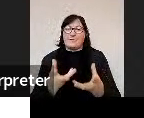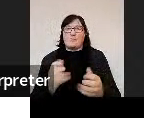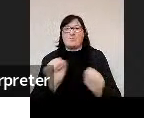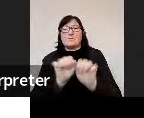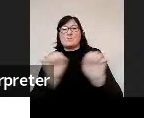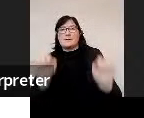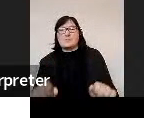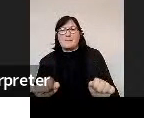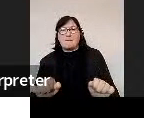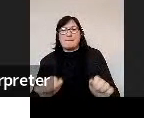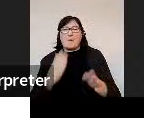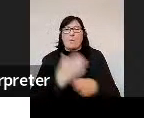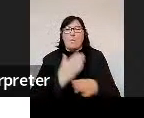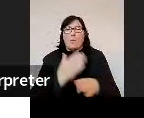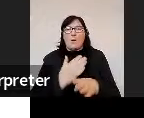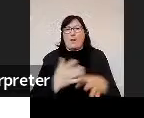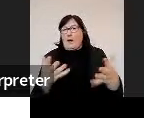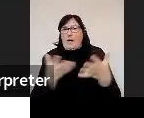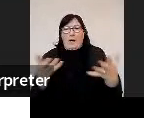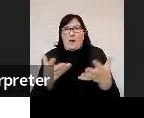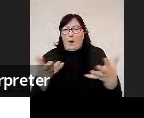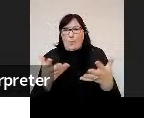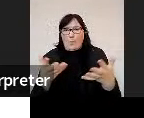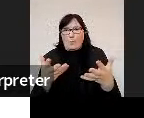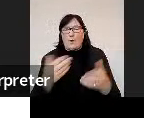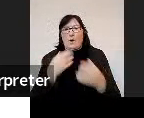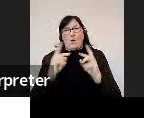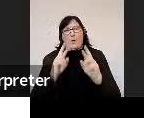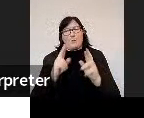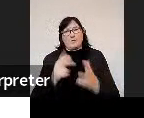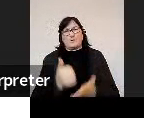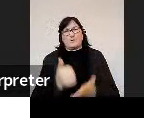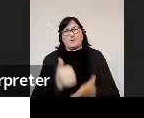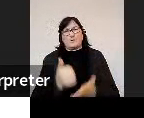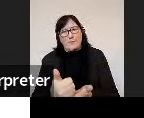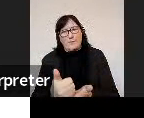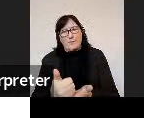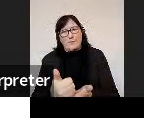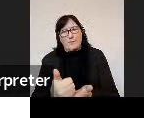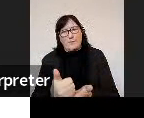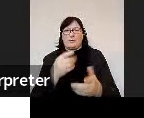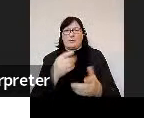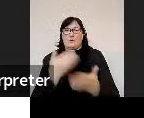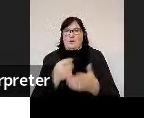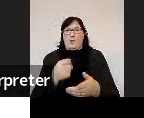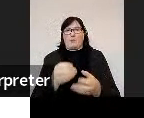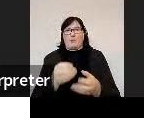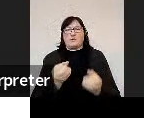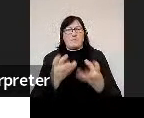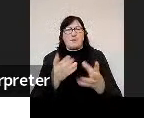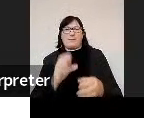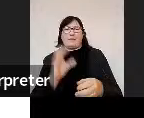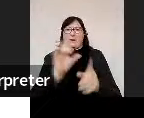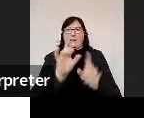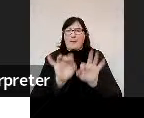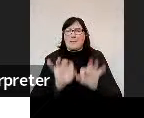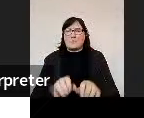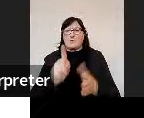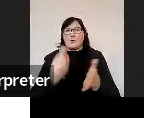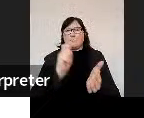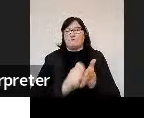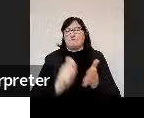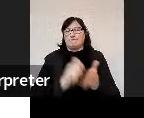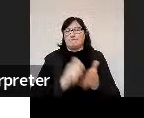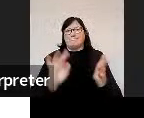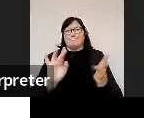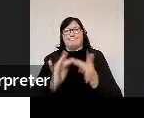is helpful, and it will now assist you to submit and capture your applications electronically.